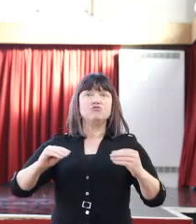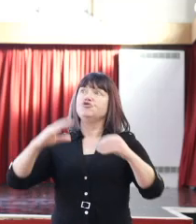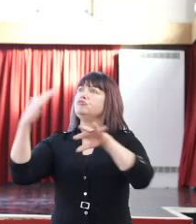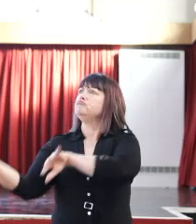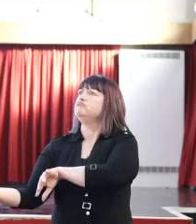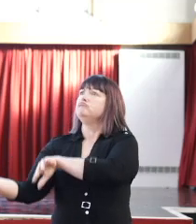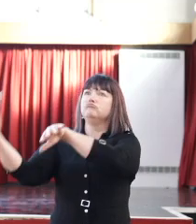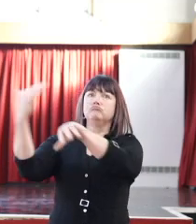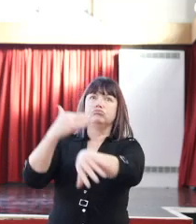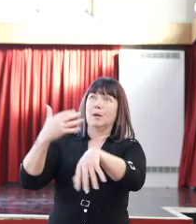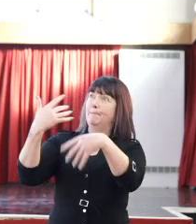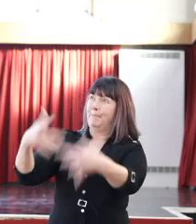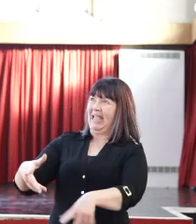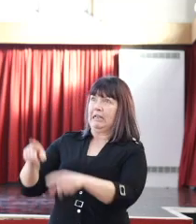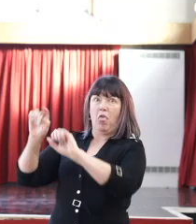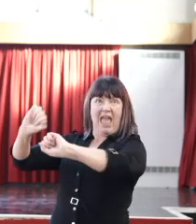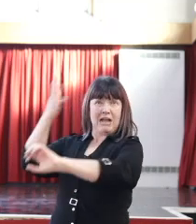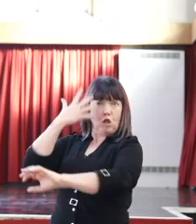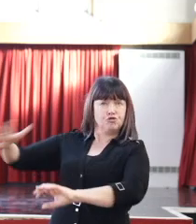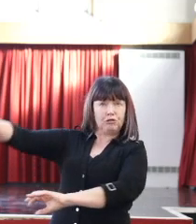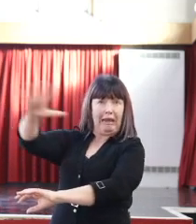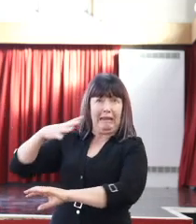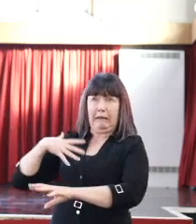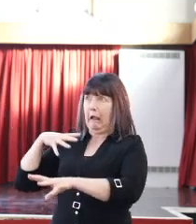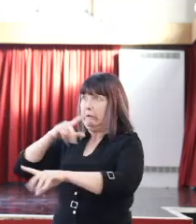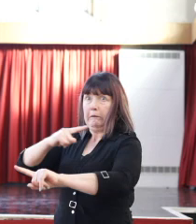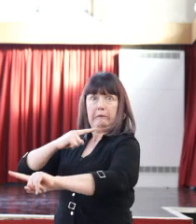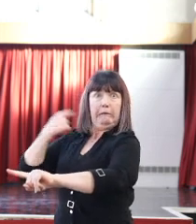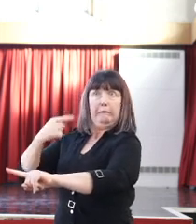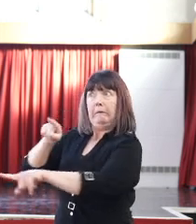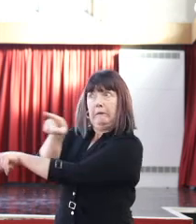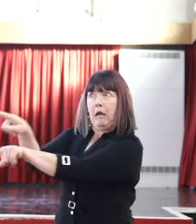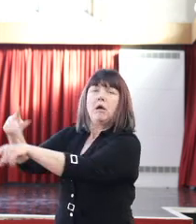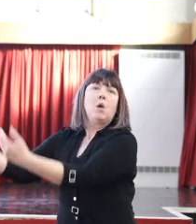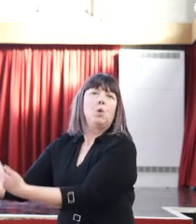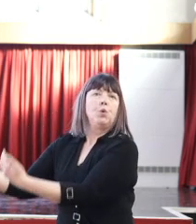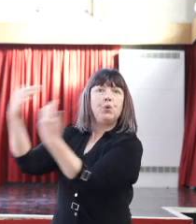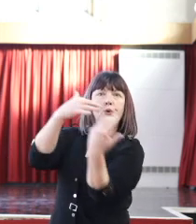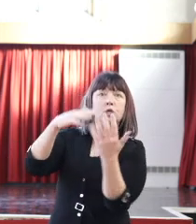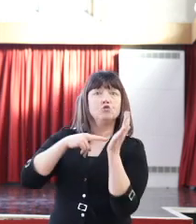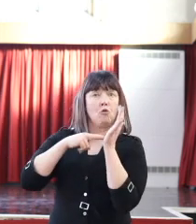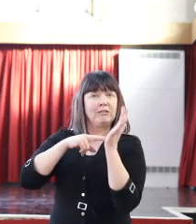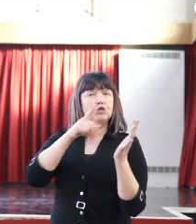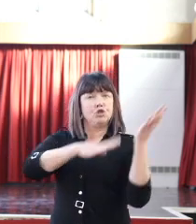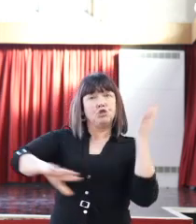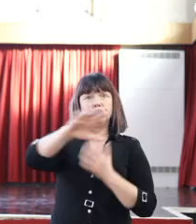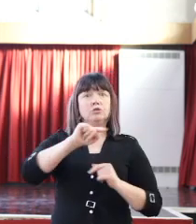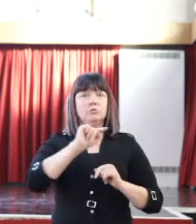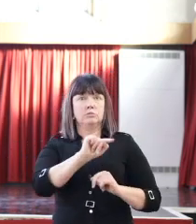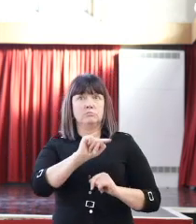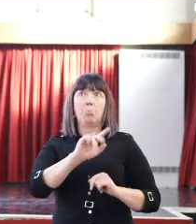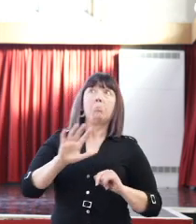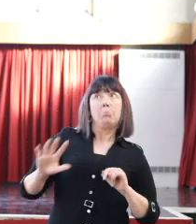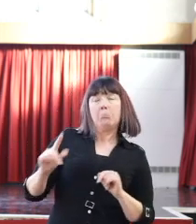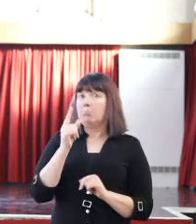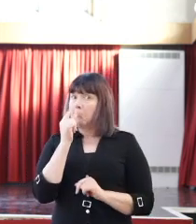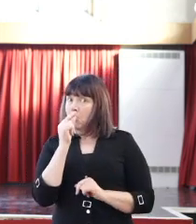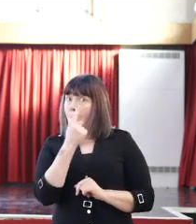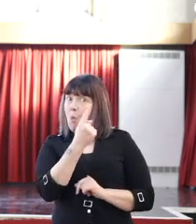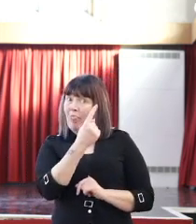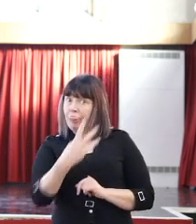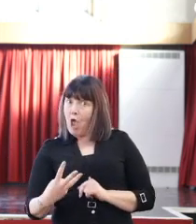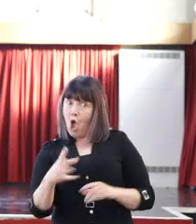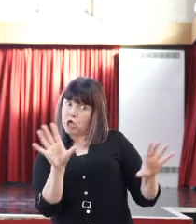religious persecution and were actually invited to Norwich. It was estimated that at one point, as many as a third of the people in